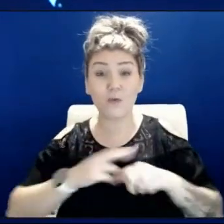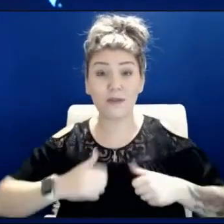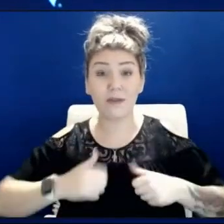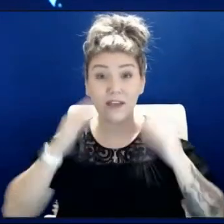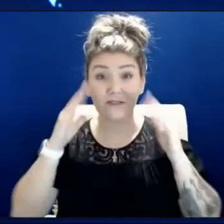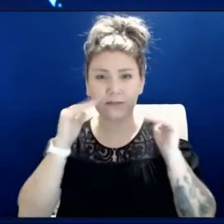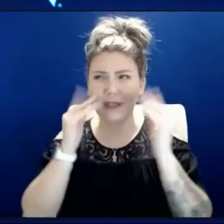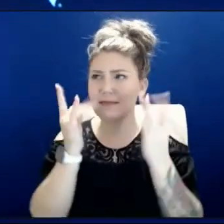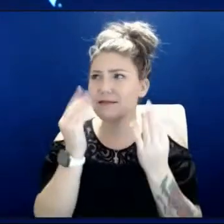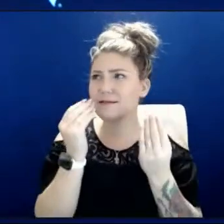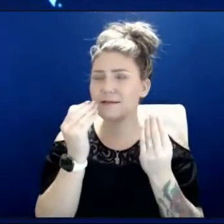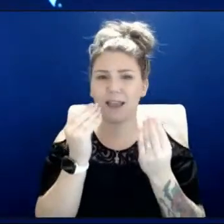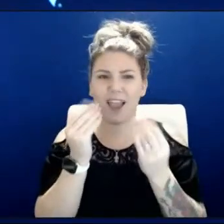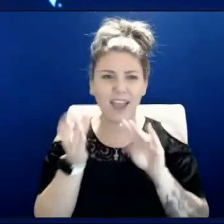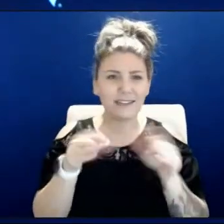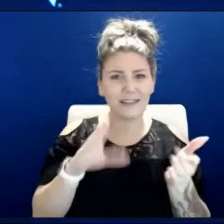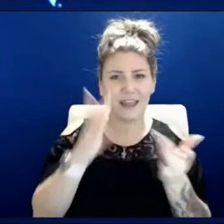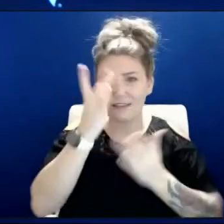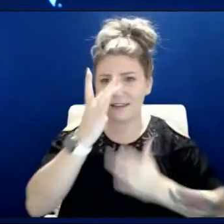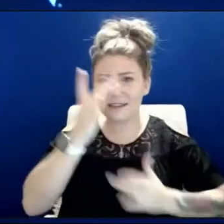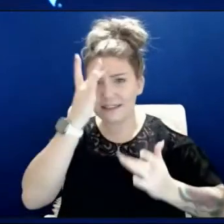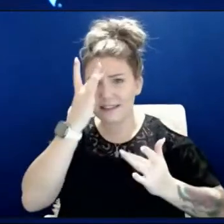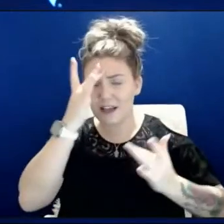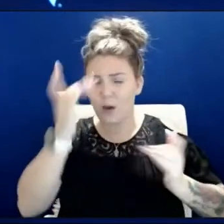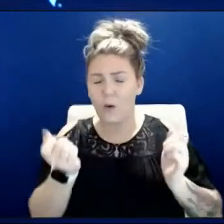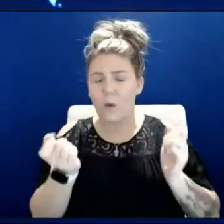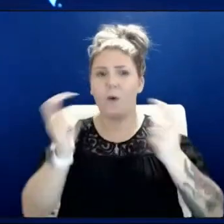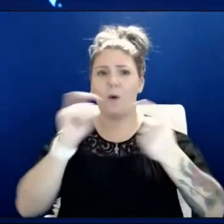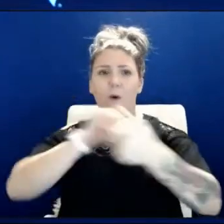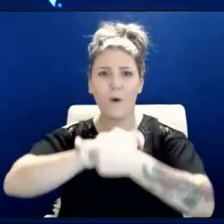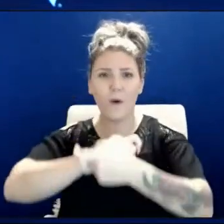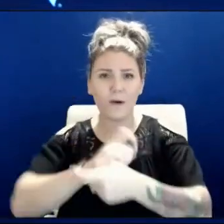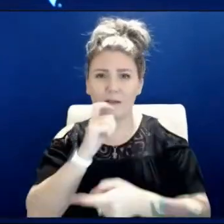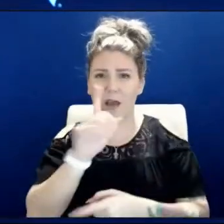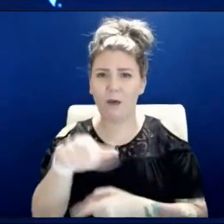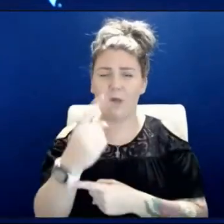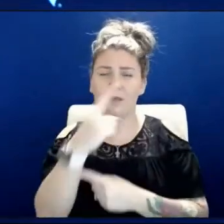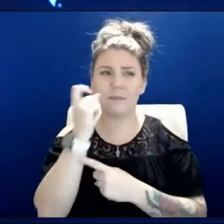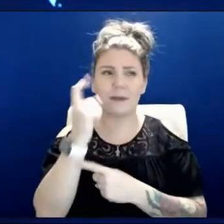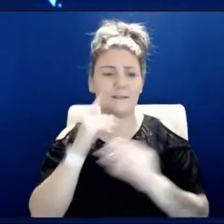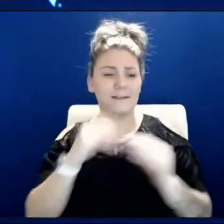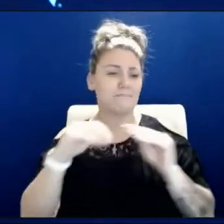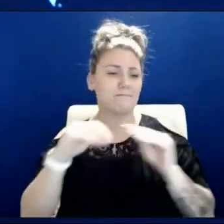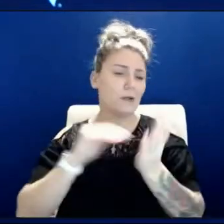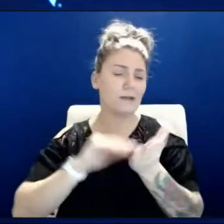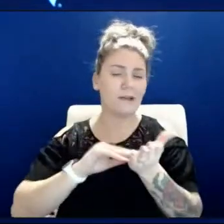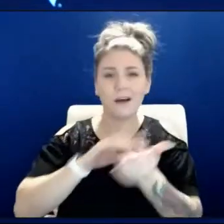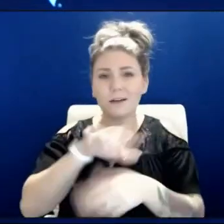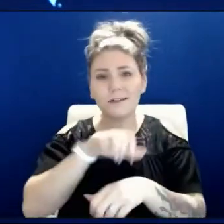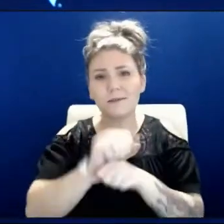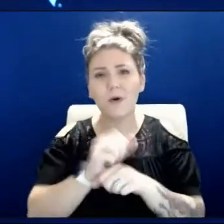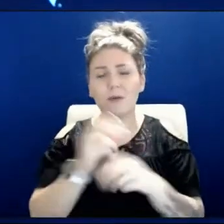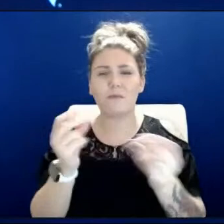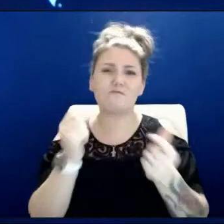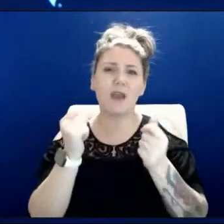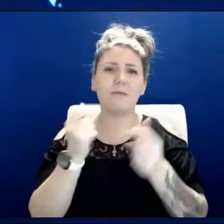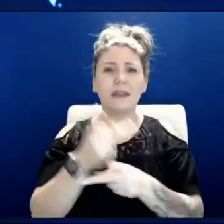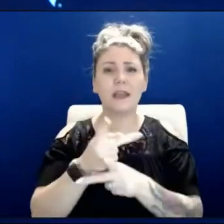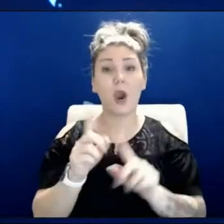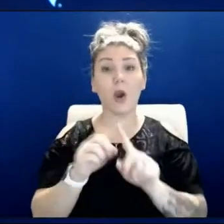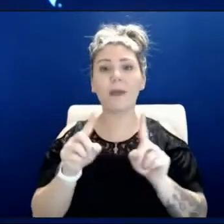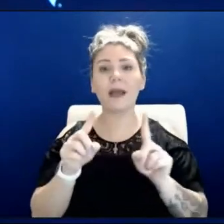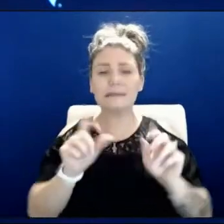A deadly disease transformed, not just because they got more doctor's appointments or they had more rapid care, but because